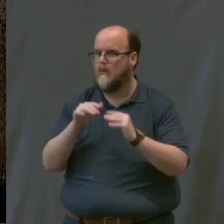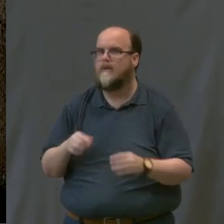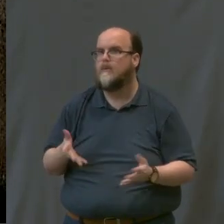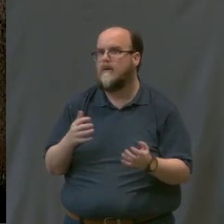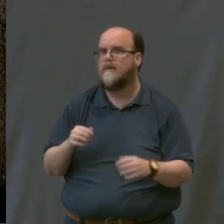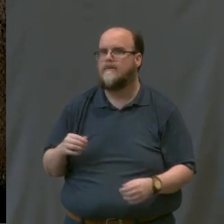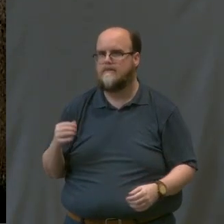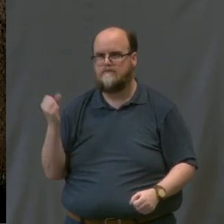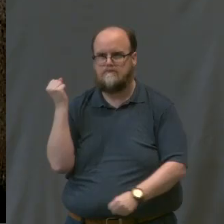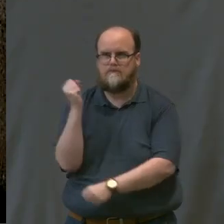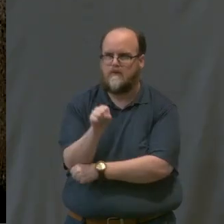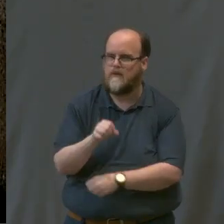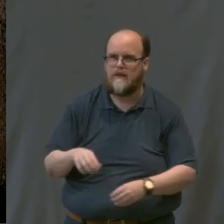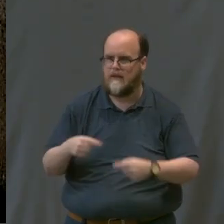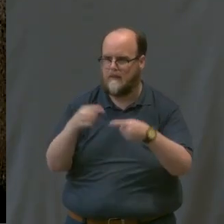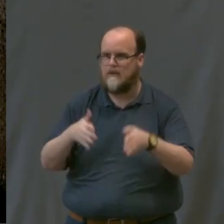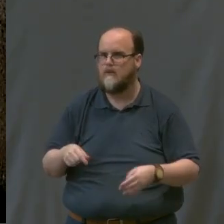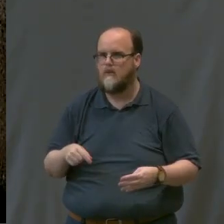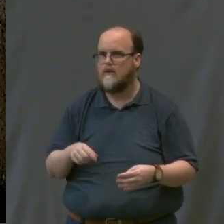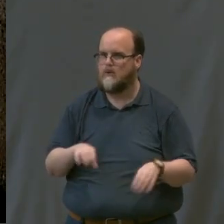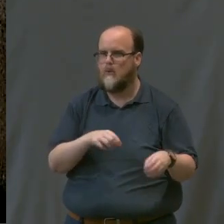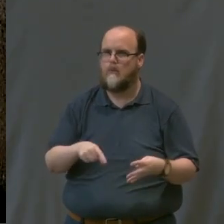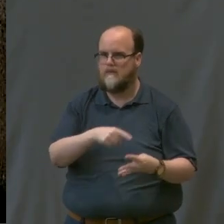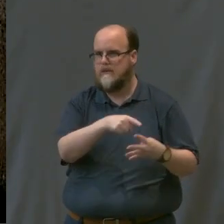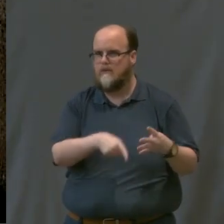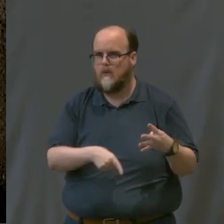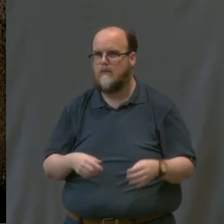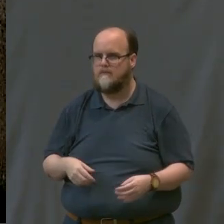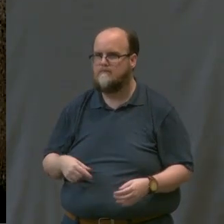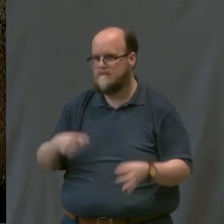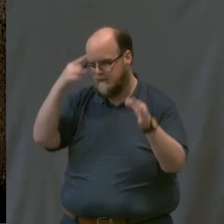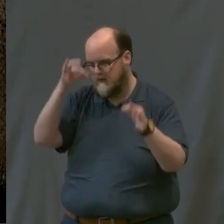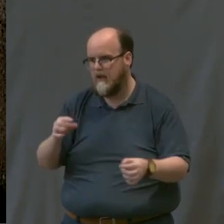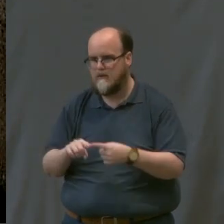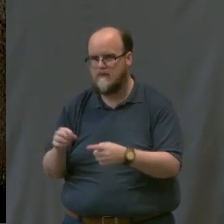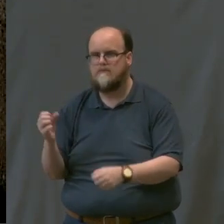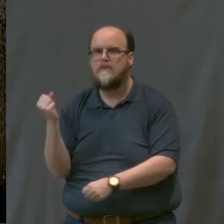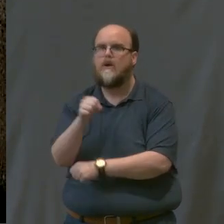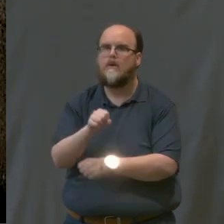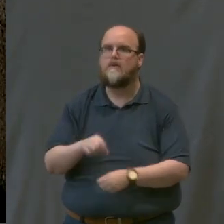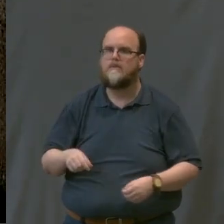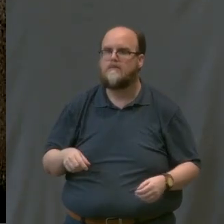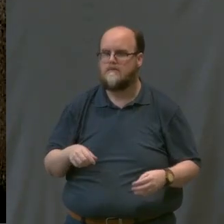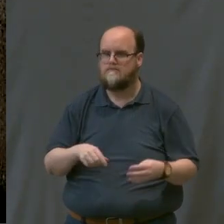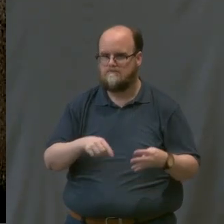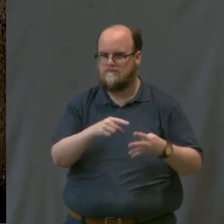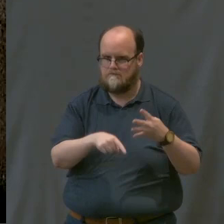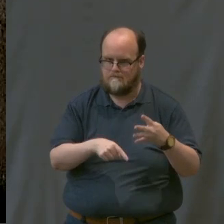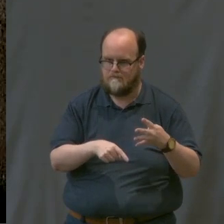4 things. If you can do these 4 things, even though they're determined to conquer, if you can do these 4 things, you've won.